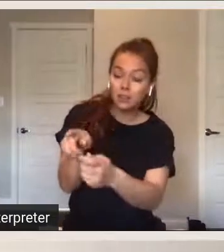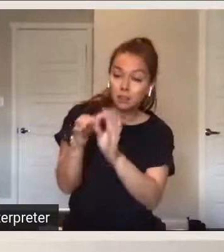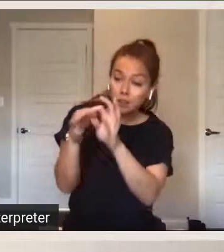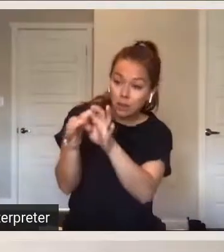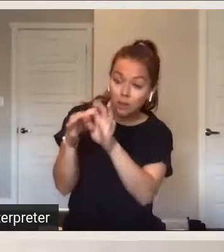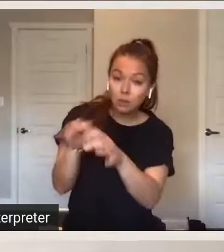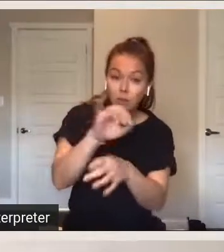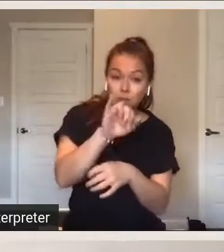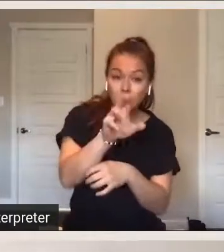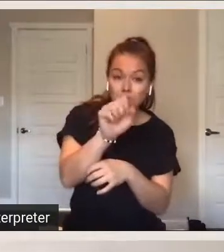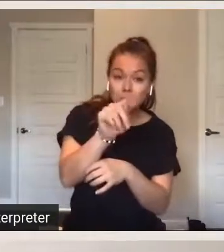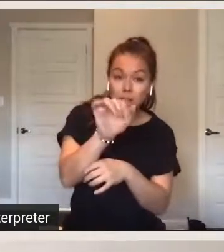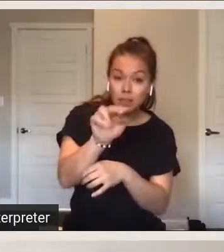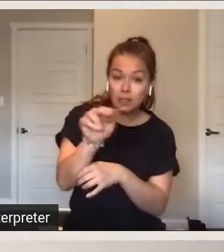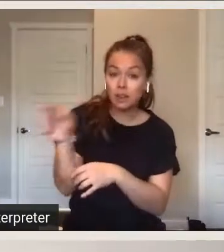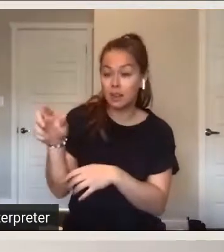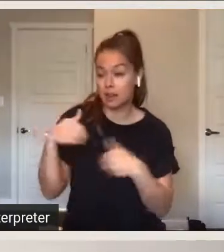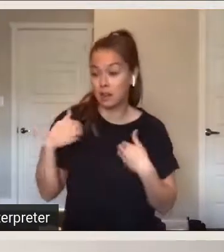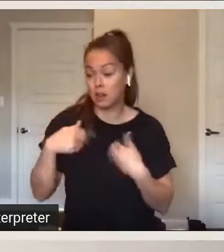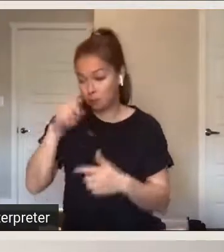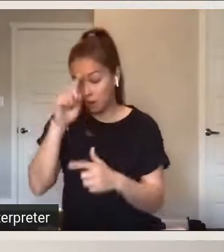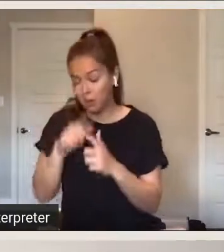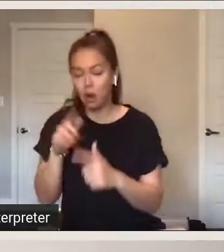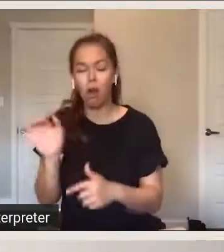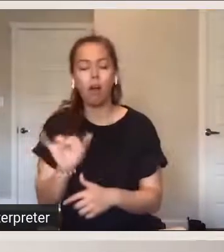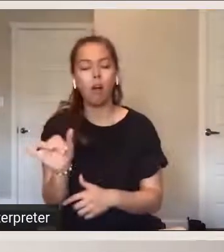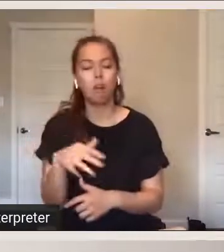Thank you for sharing your work.